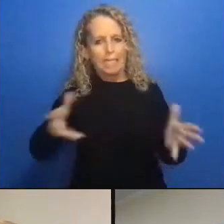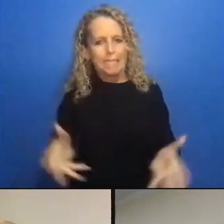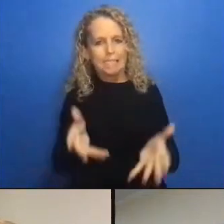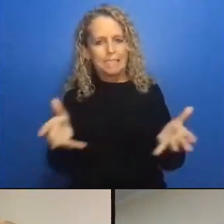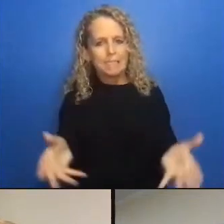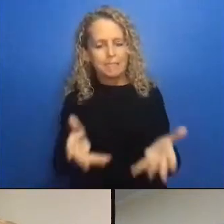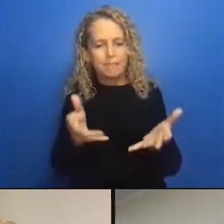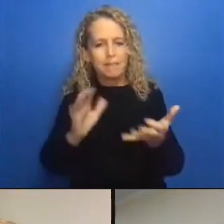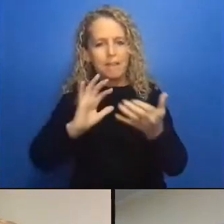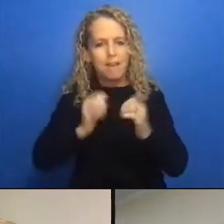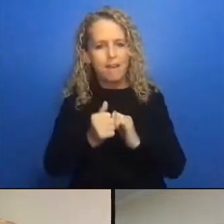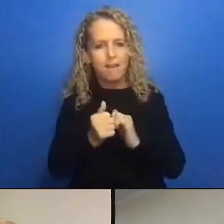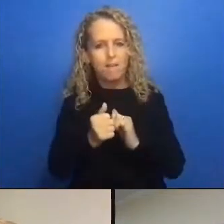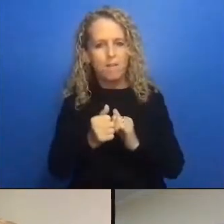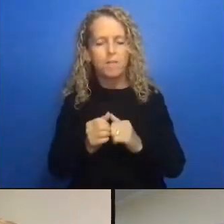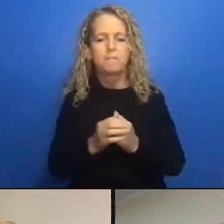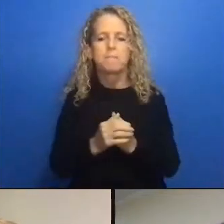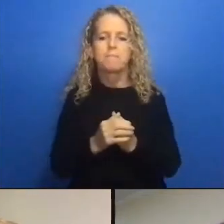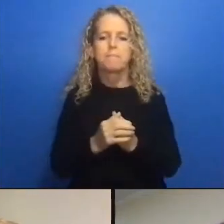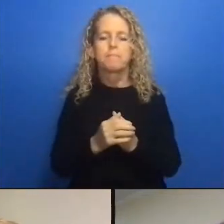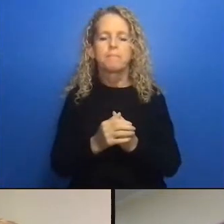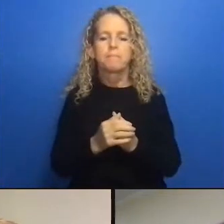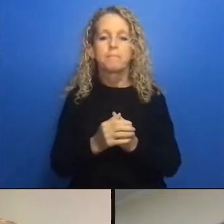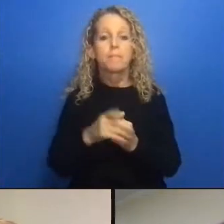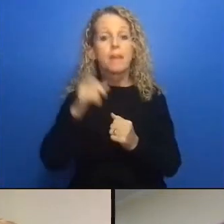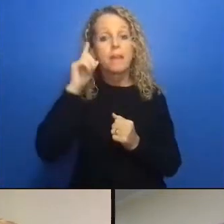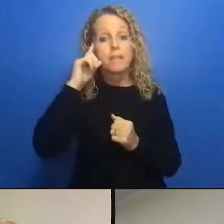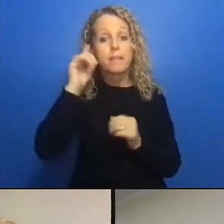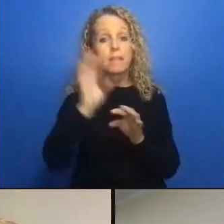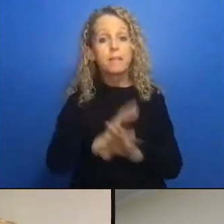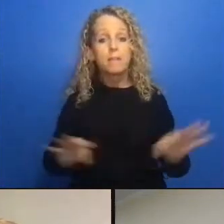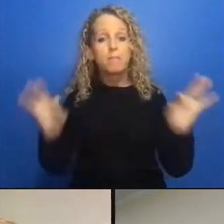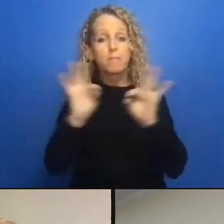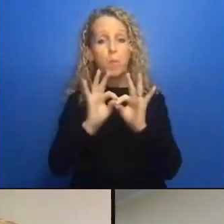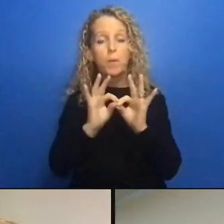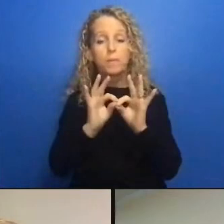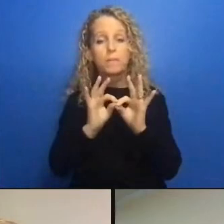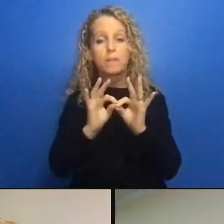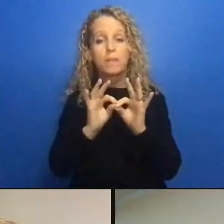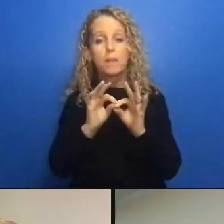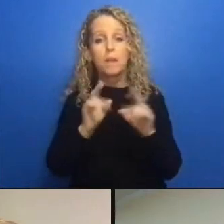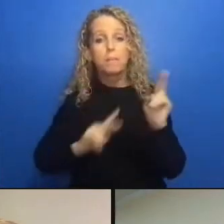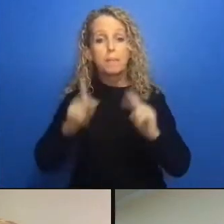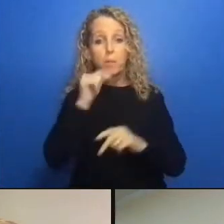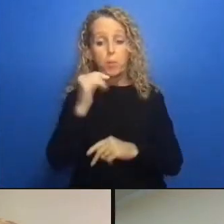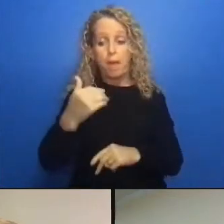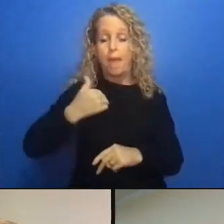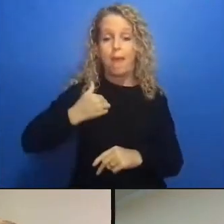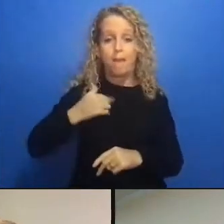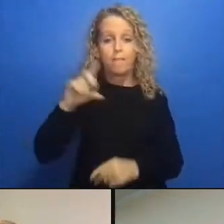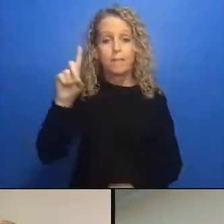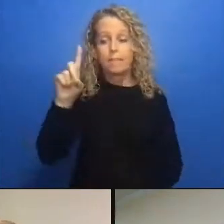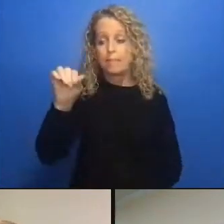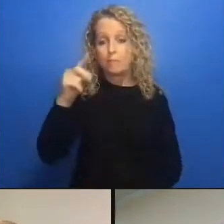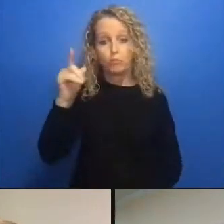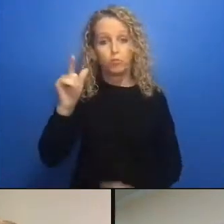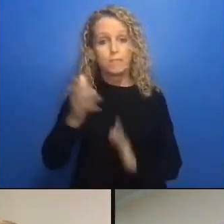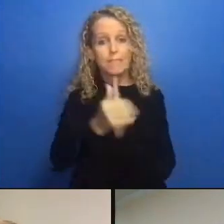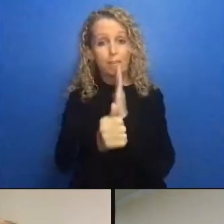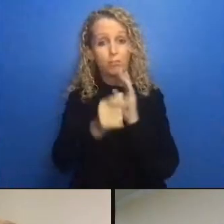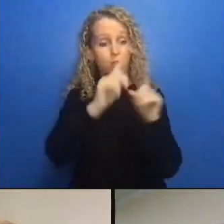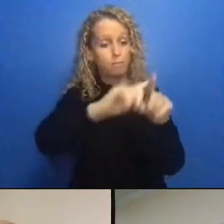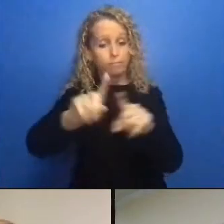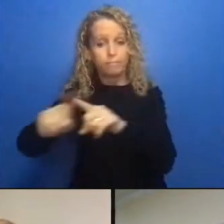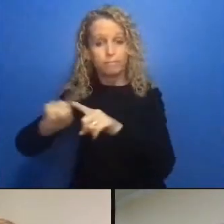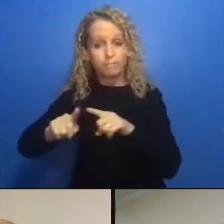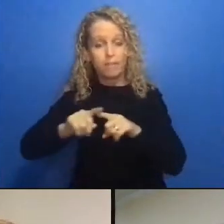it's about mix. You know, one of the keys is to mix people with digital skills and digital enthusiasm with our core